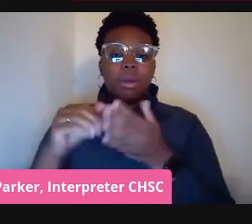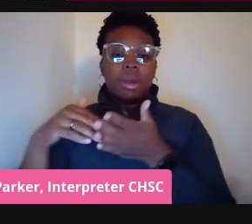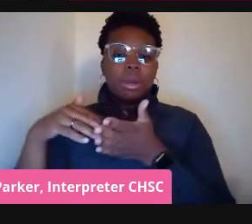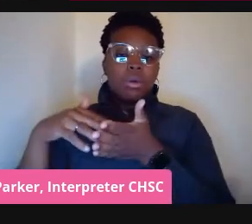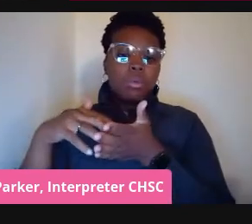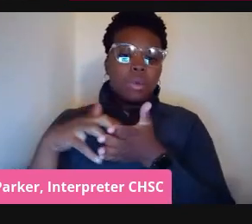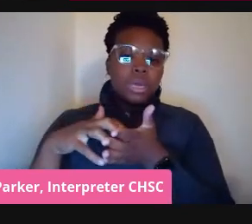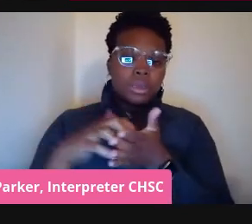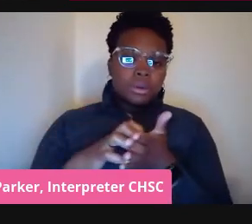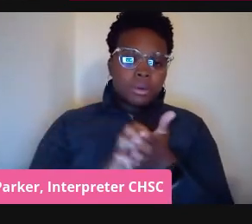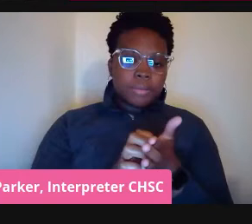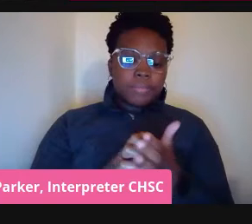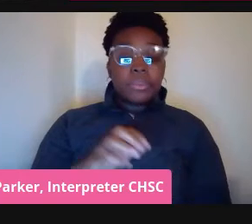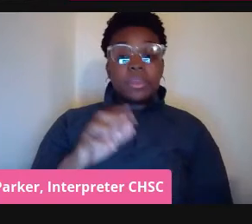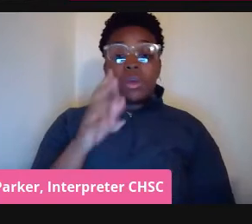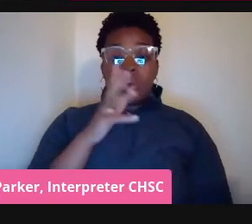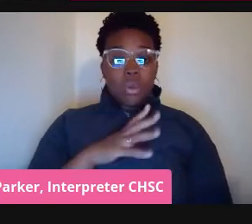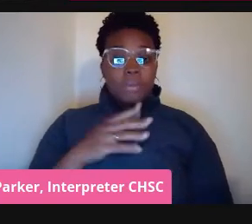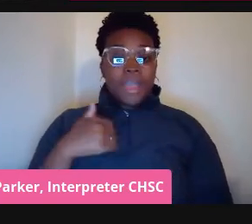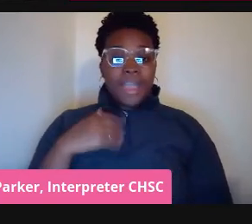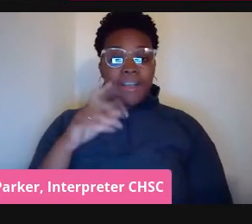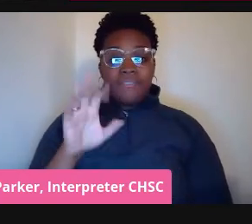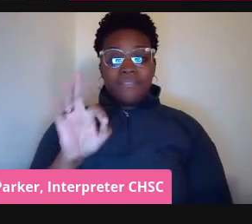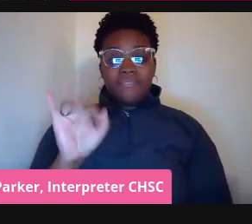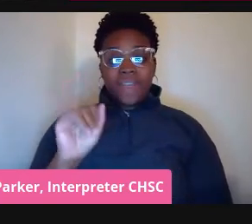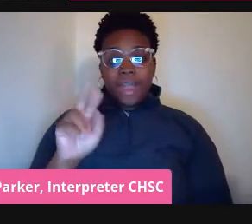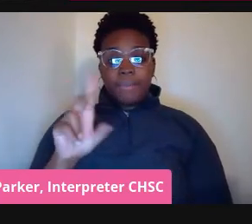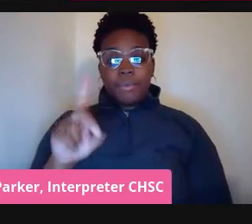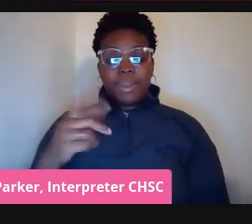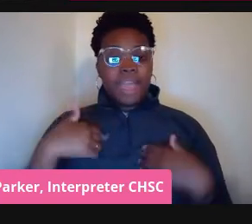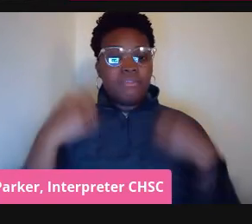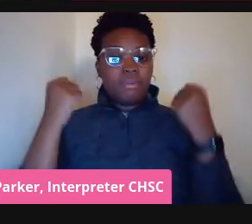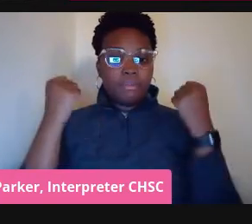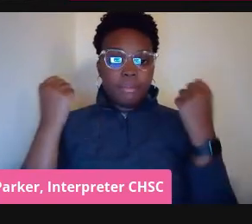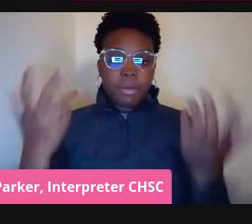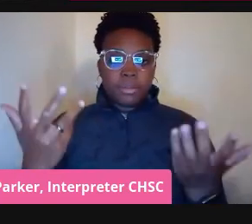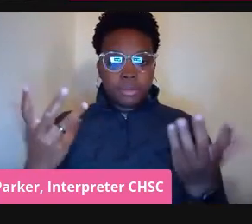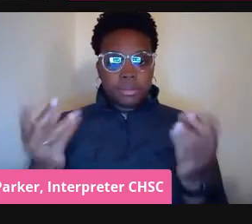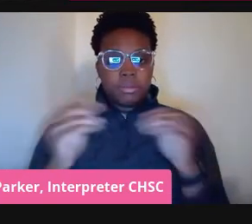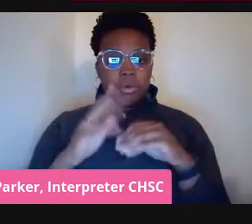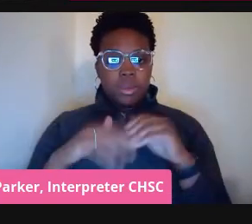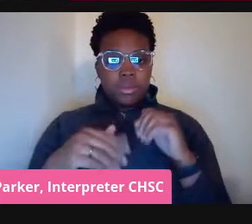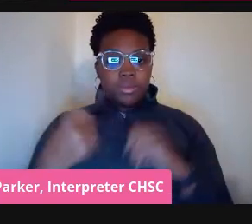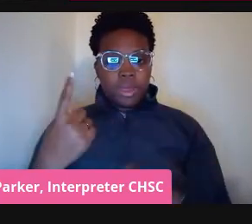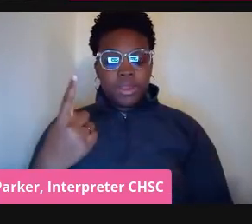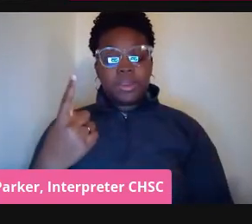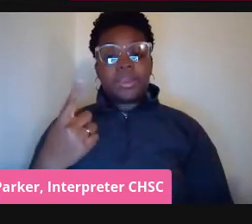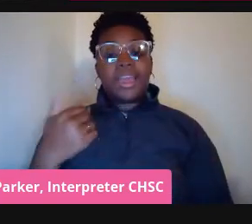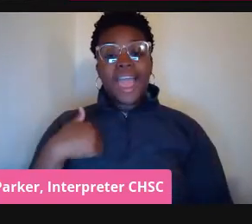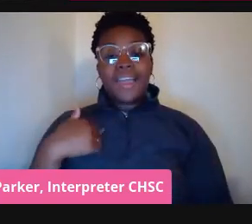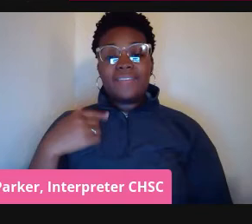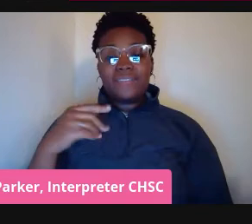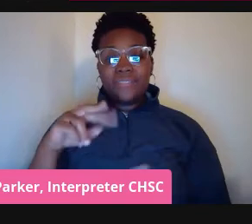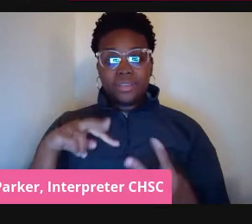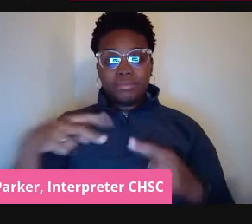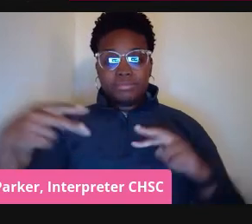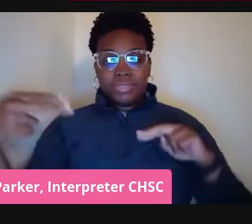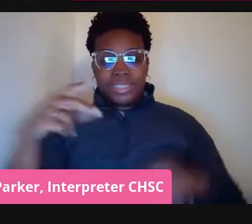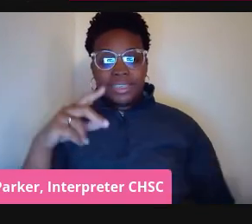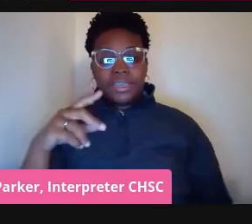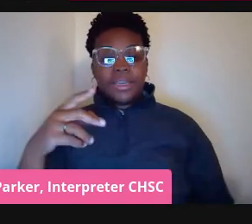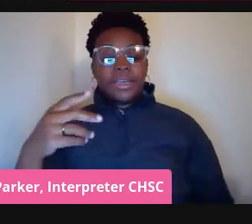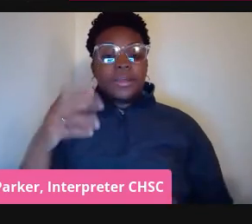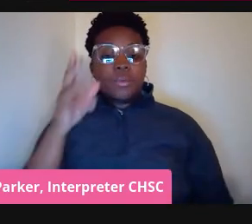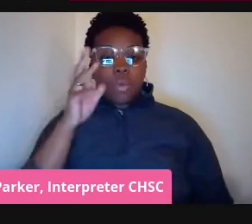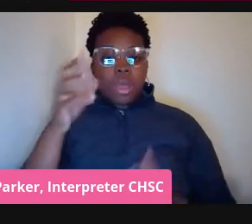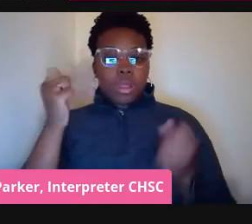lot of time we have multiples. We have that gene that's going to multiply the fibroids. So that surgery becomes even more